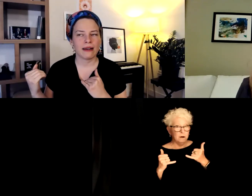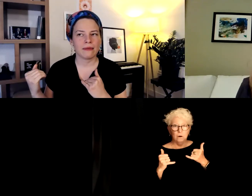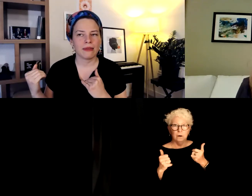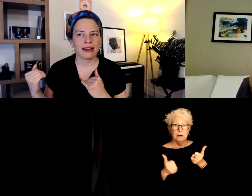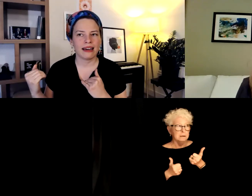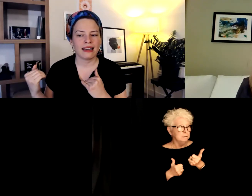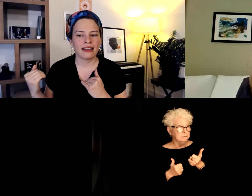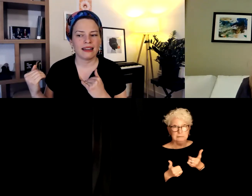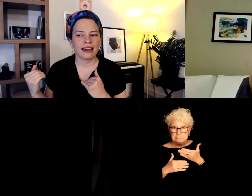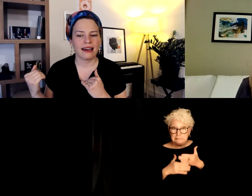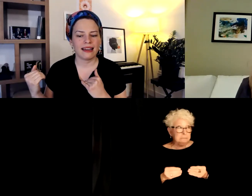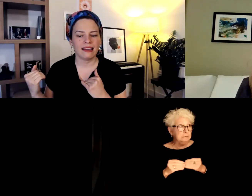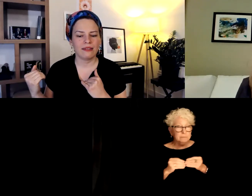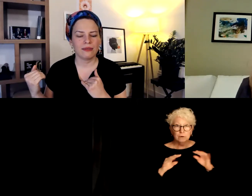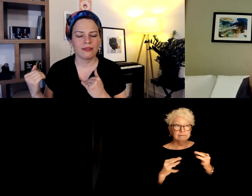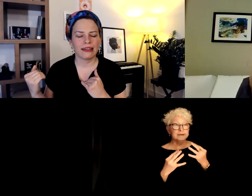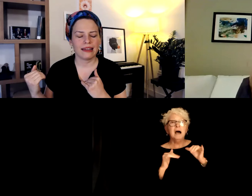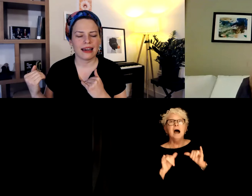know,